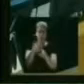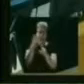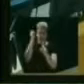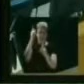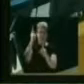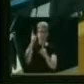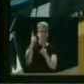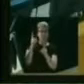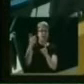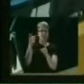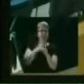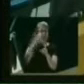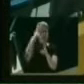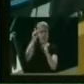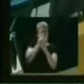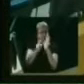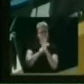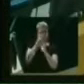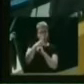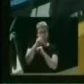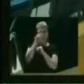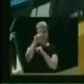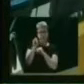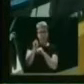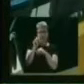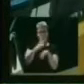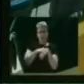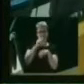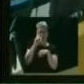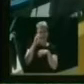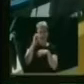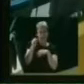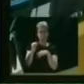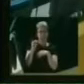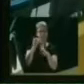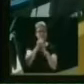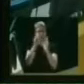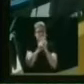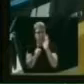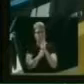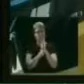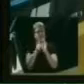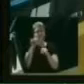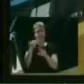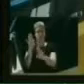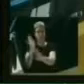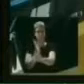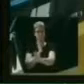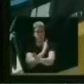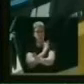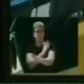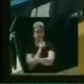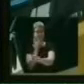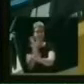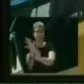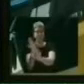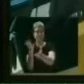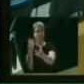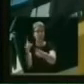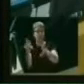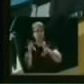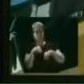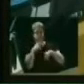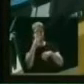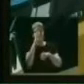Education has also asked for a policy update on their DM, which is the policy of the board whereby they